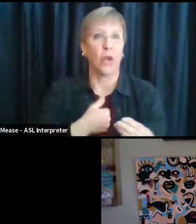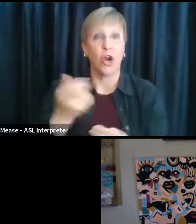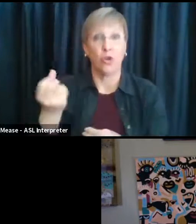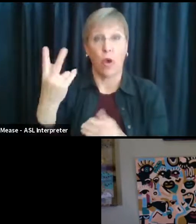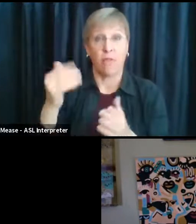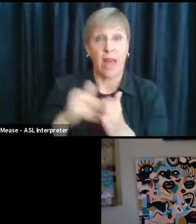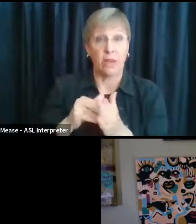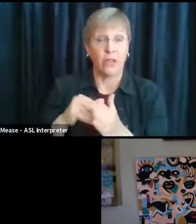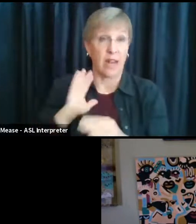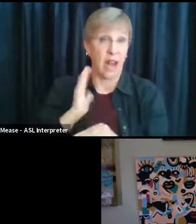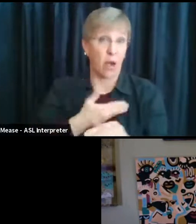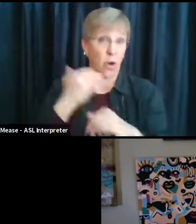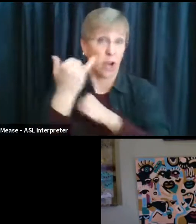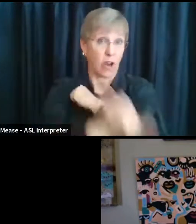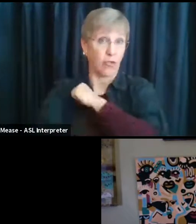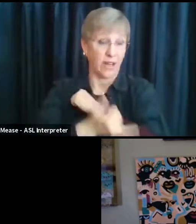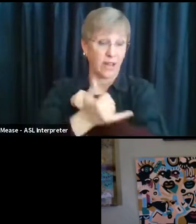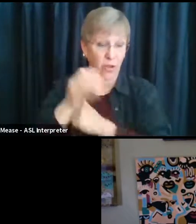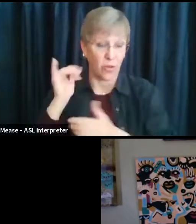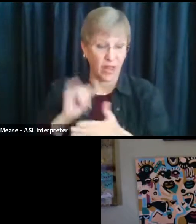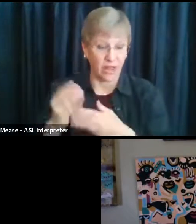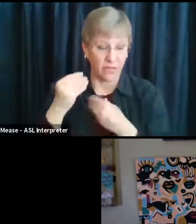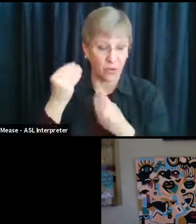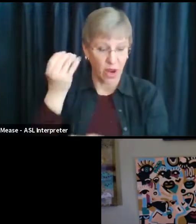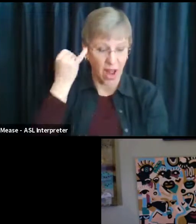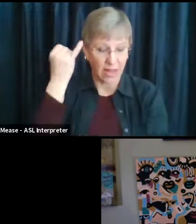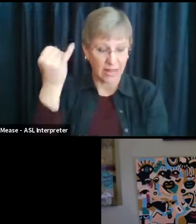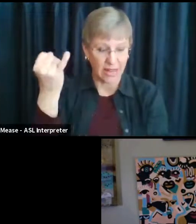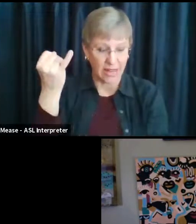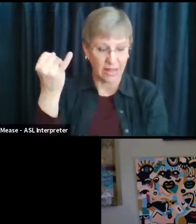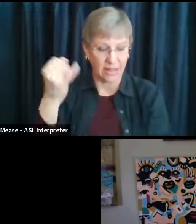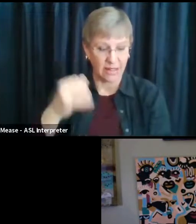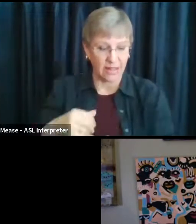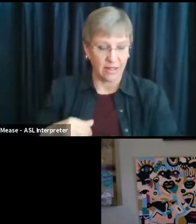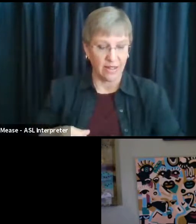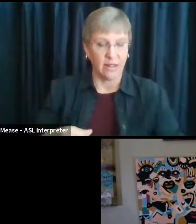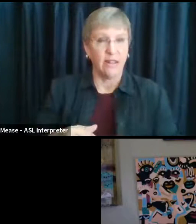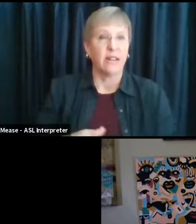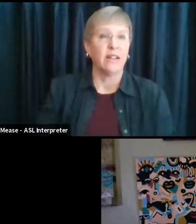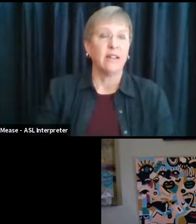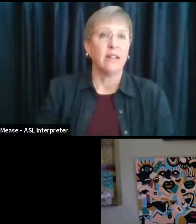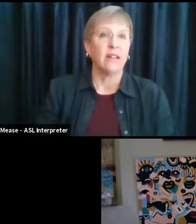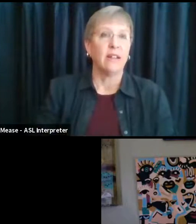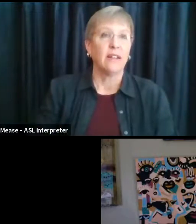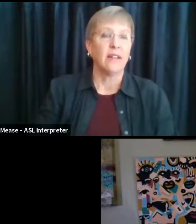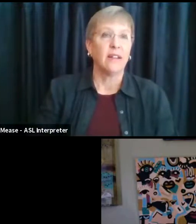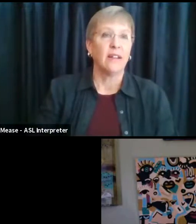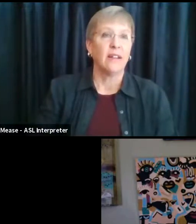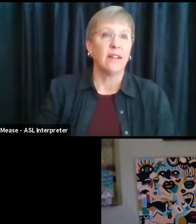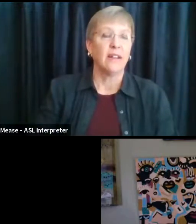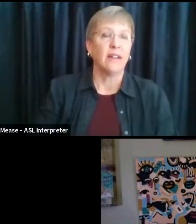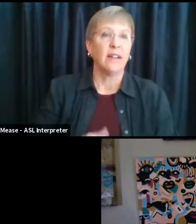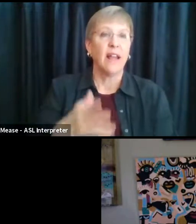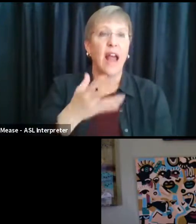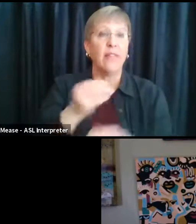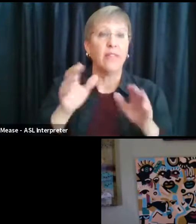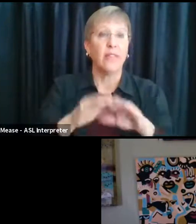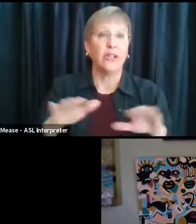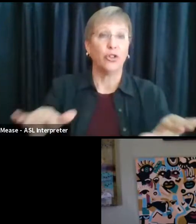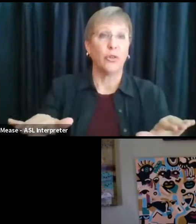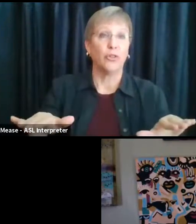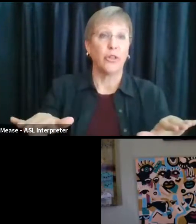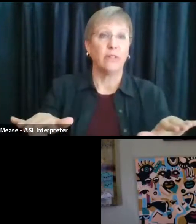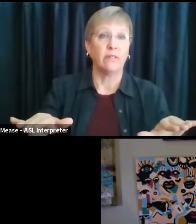country. So that gives you an idea of the engagement of the population, and the children are our